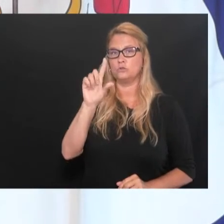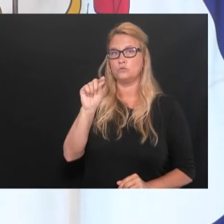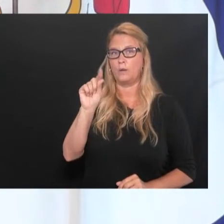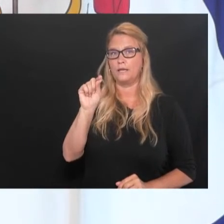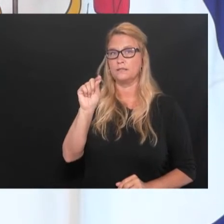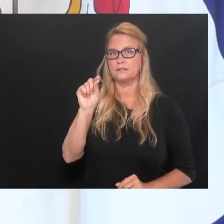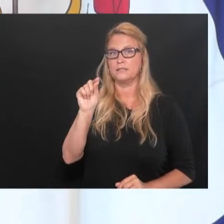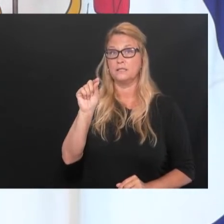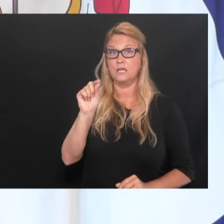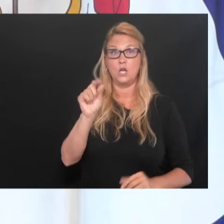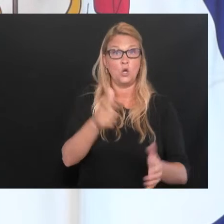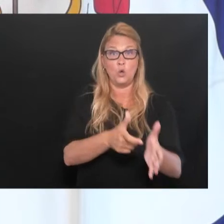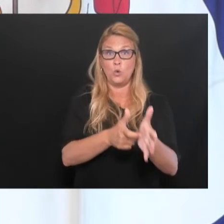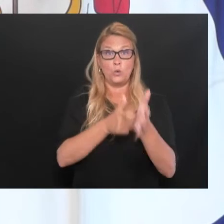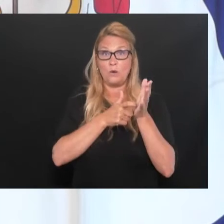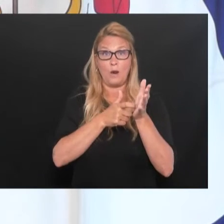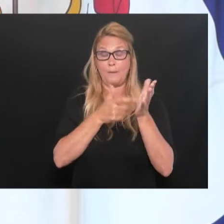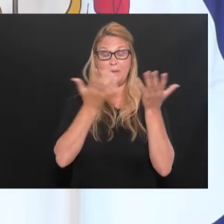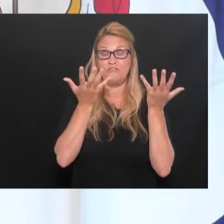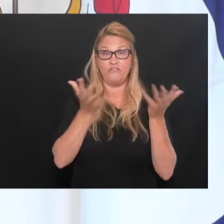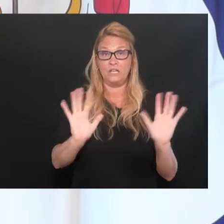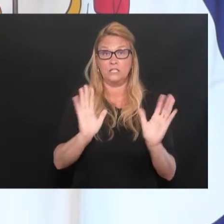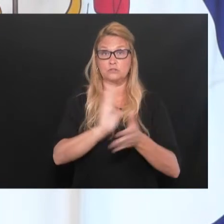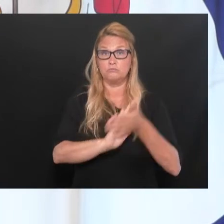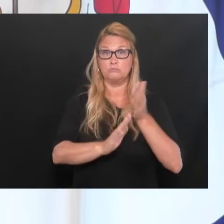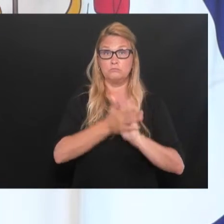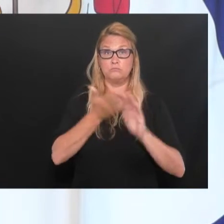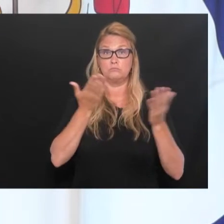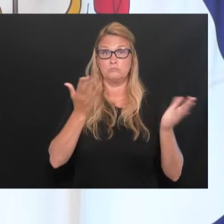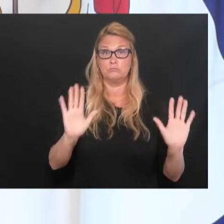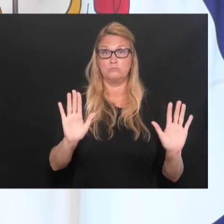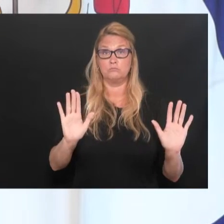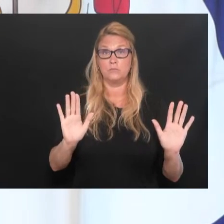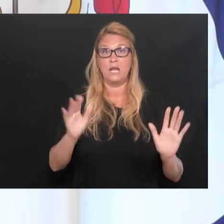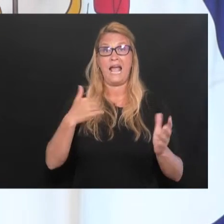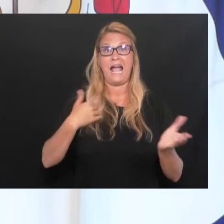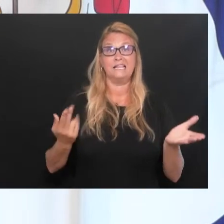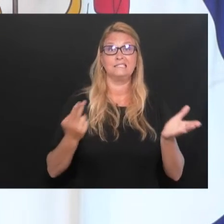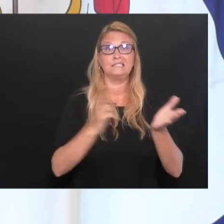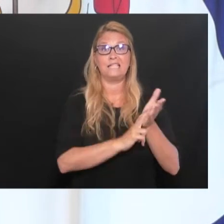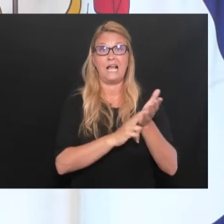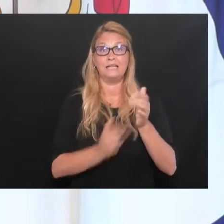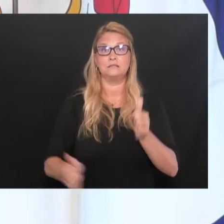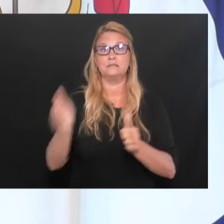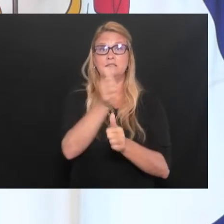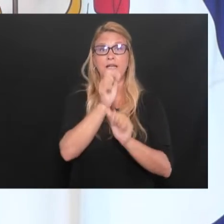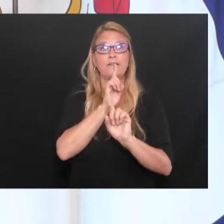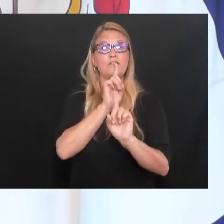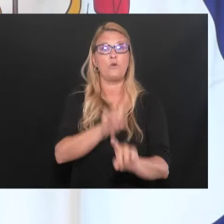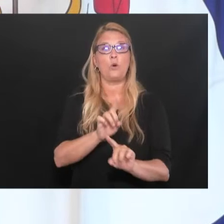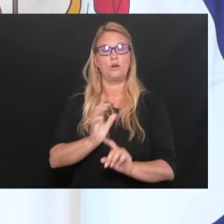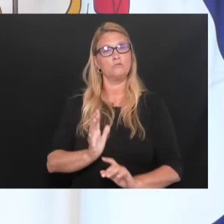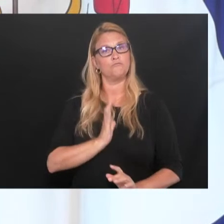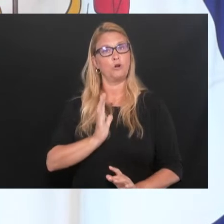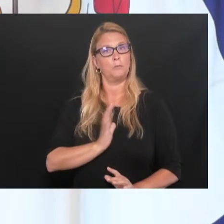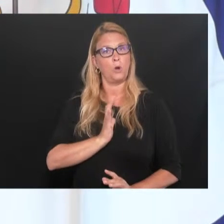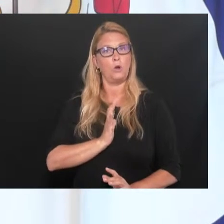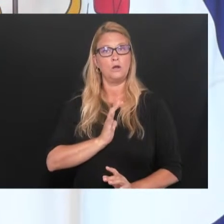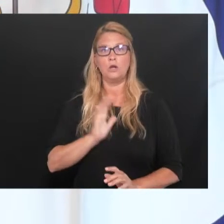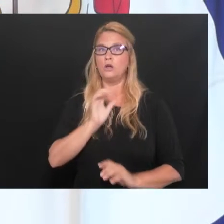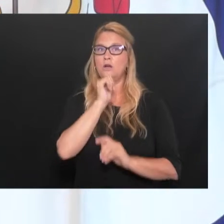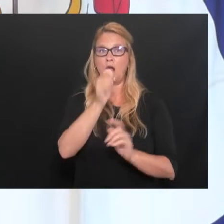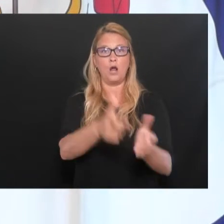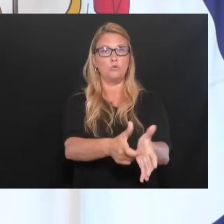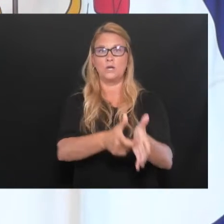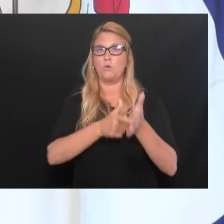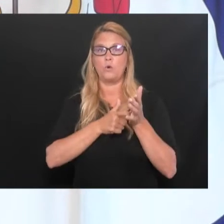as a requirement, it is over. I signed an executive order to make it official. We are no longer